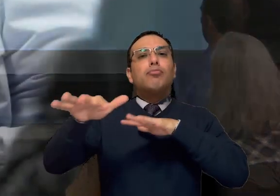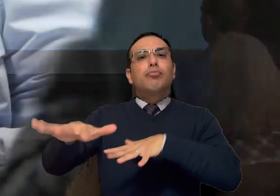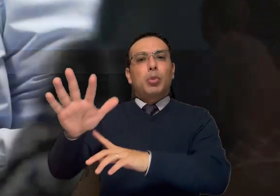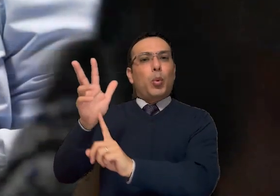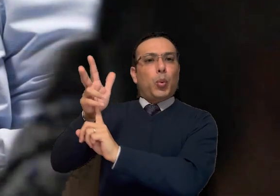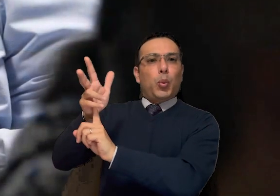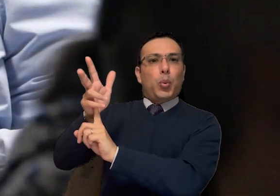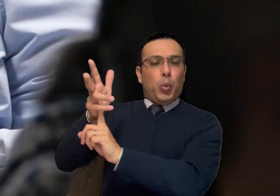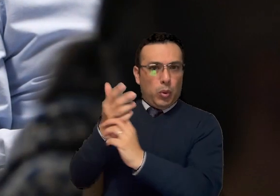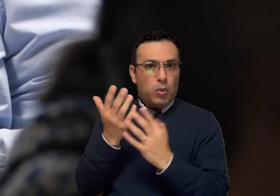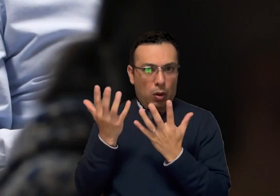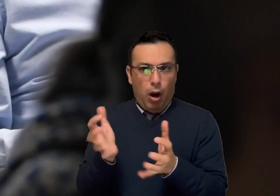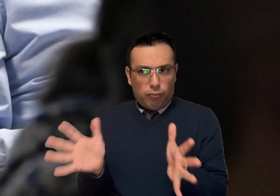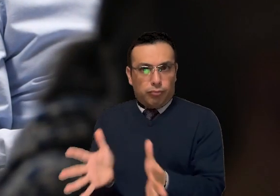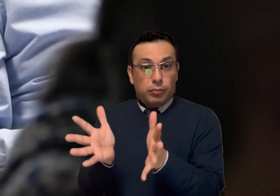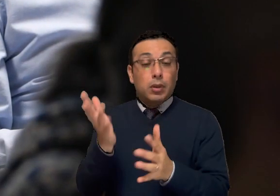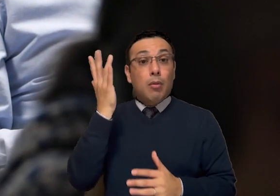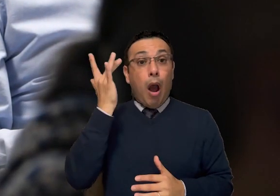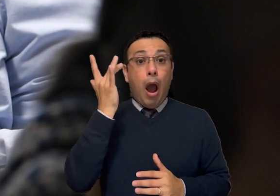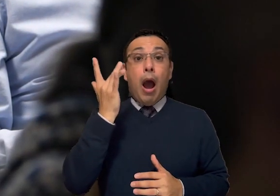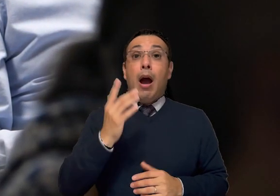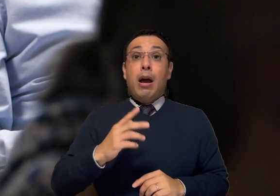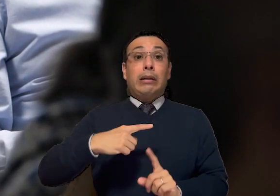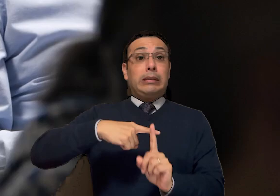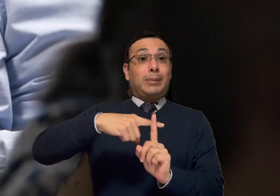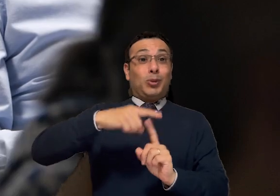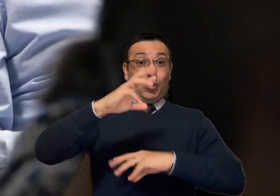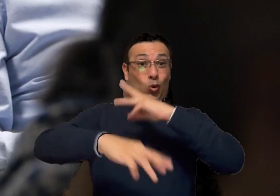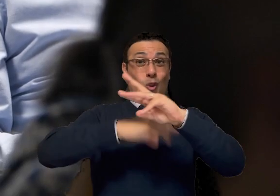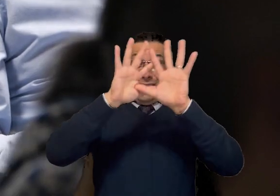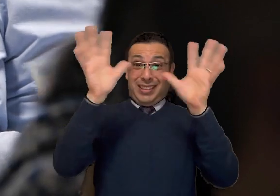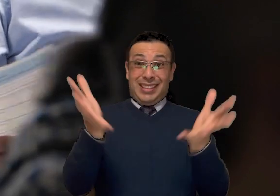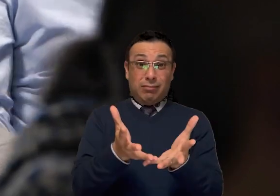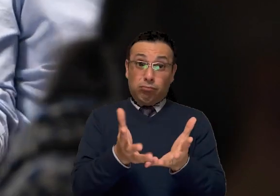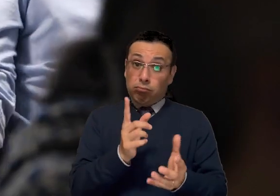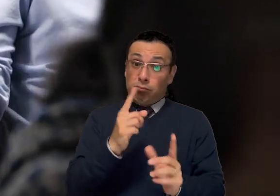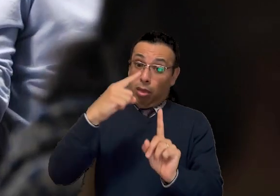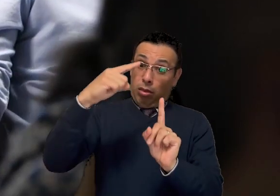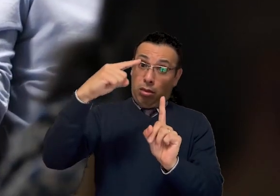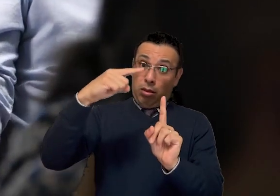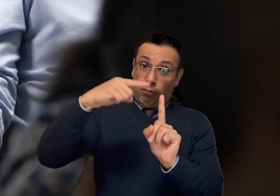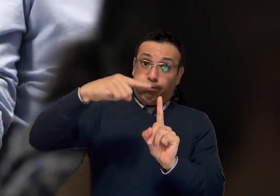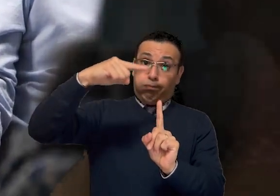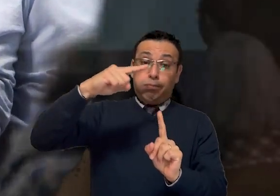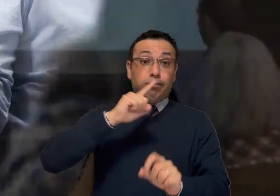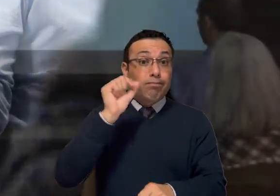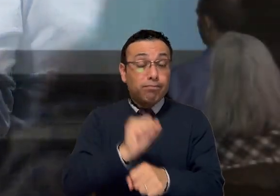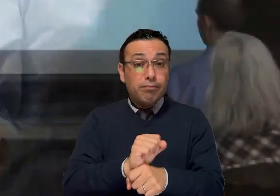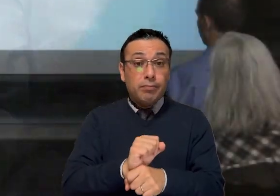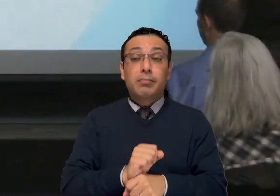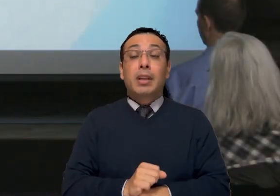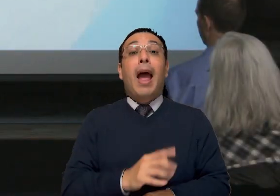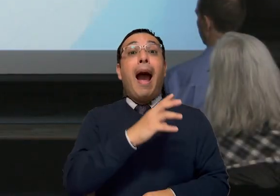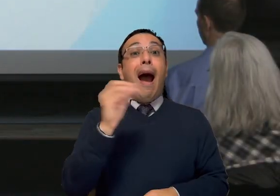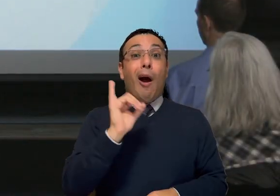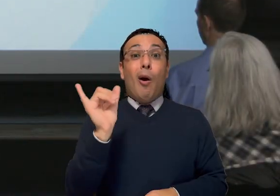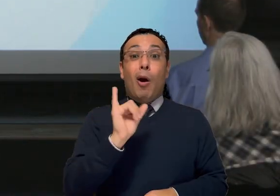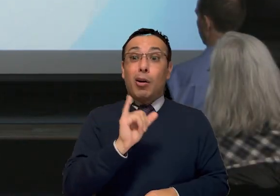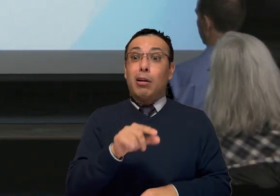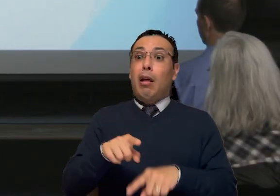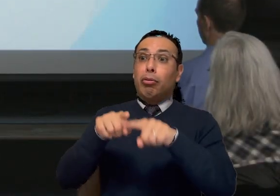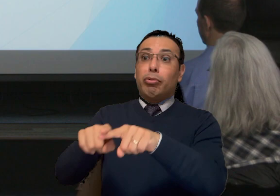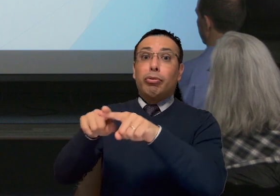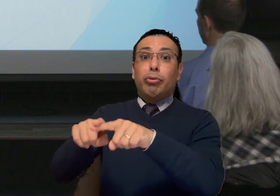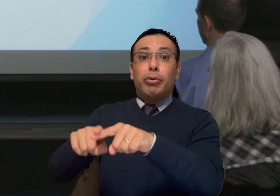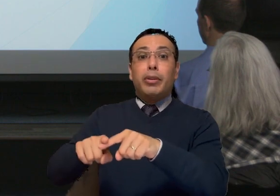wind because, as it turns out, climate change is real, and also because it breaks our addiction to foreign fossil fuels.